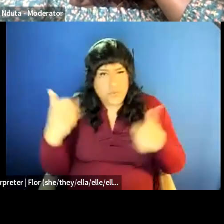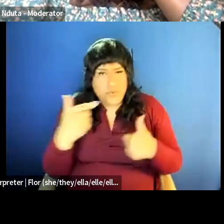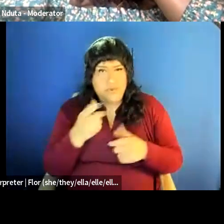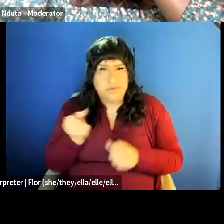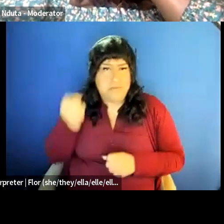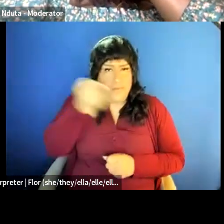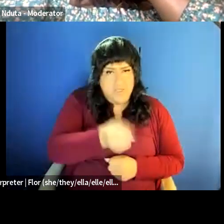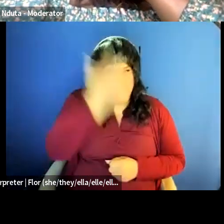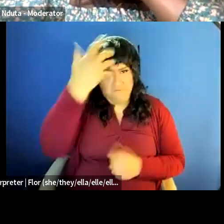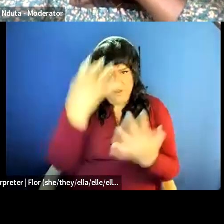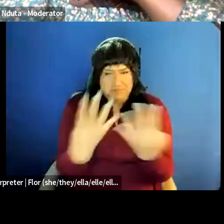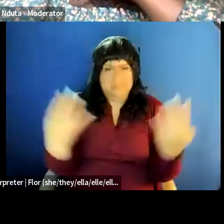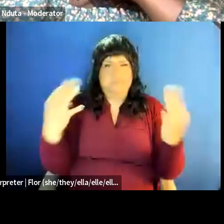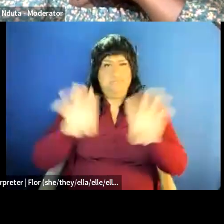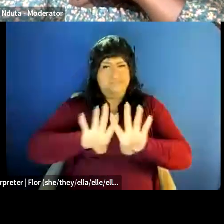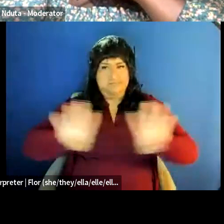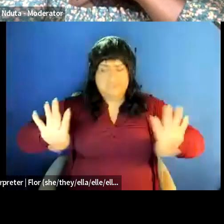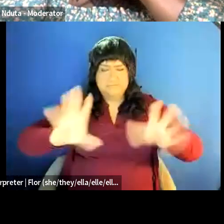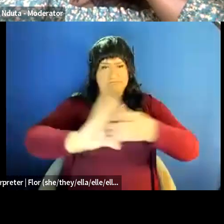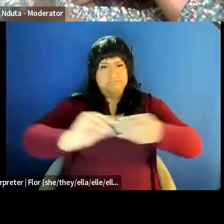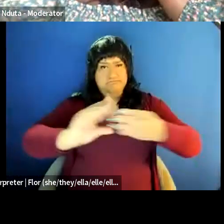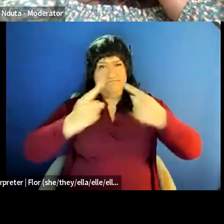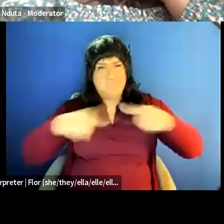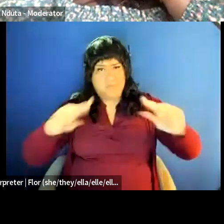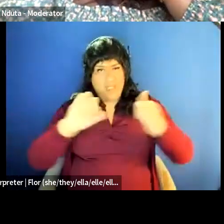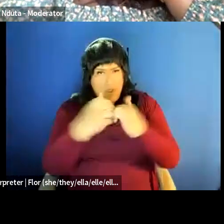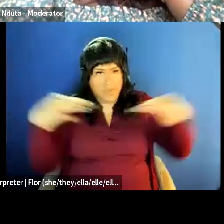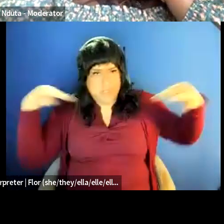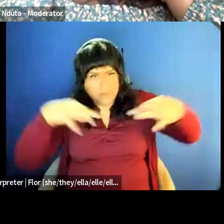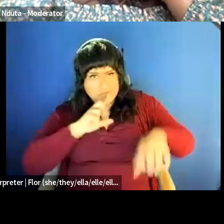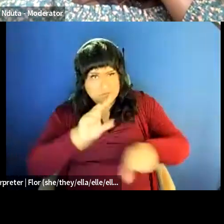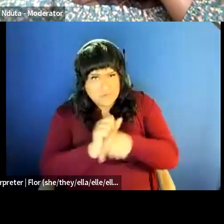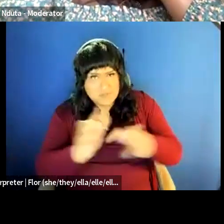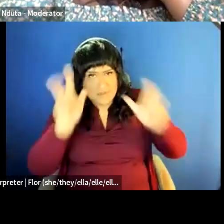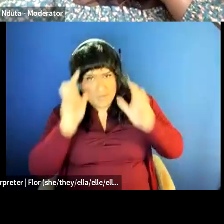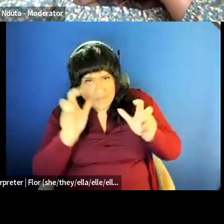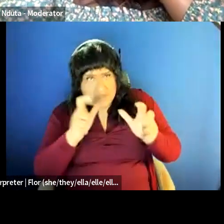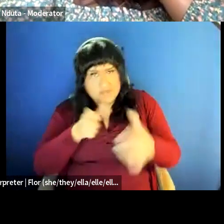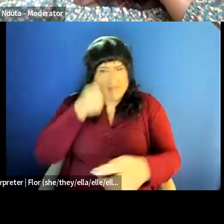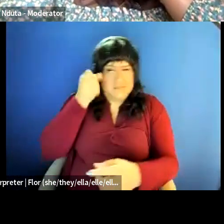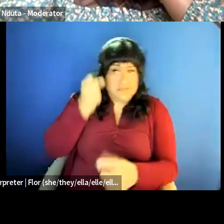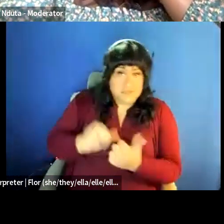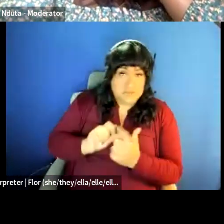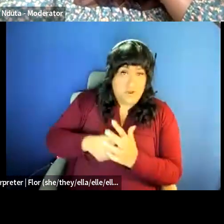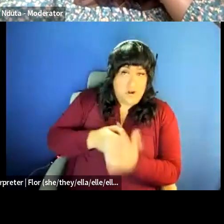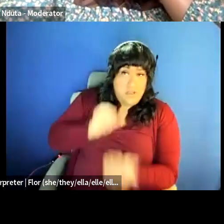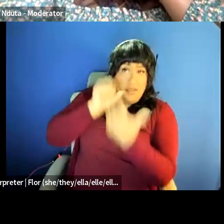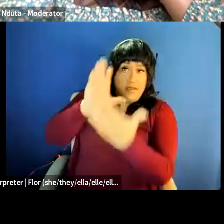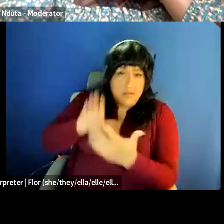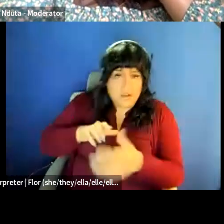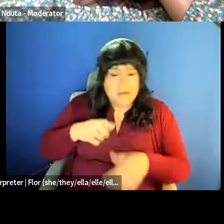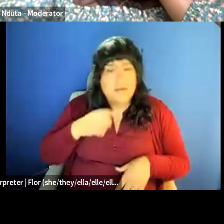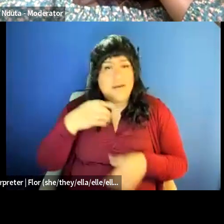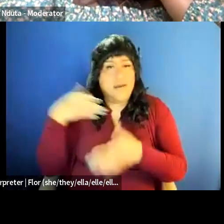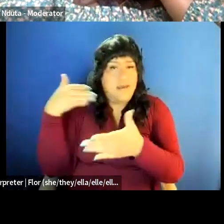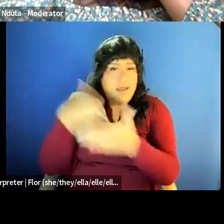work? And what are we doing truly to talk about anti-racism in the policies? We have to start naming things. This is where how